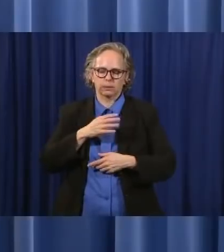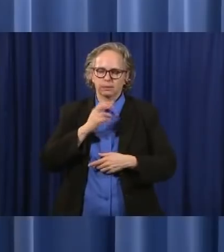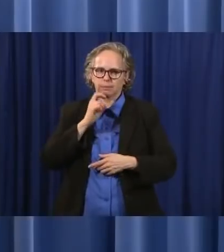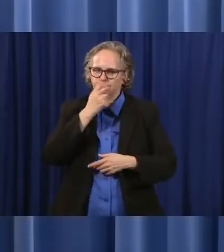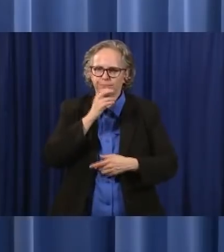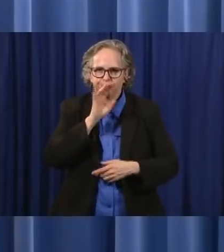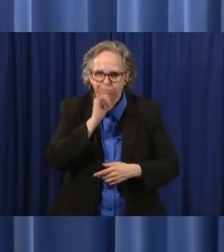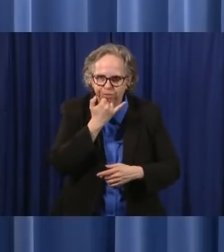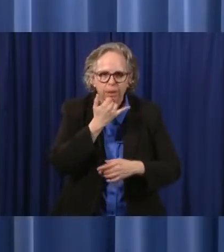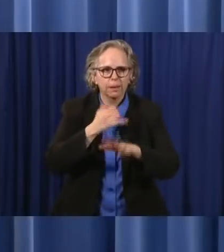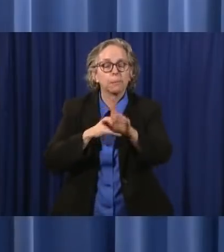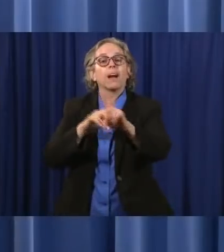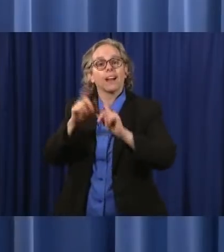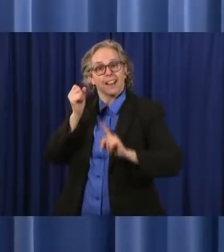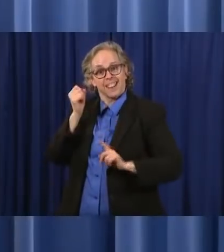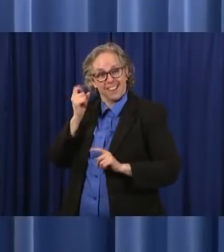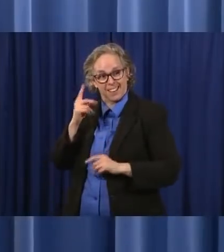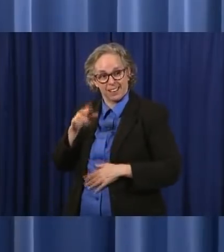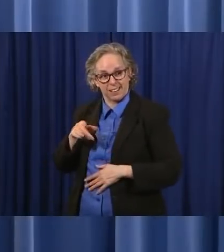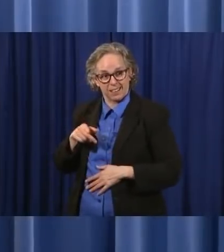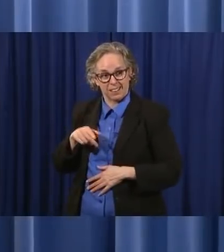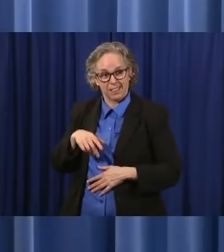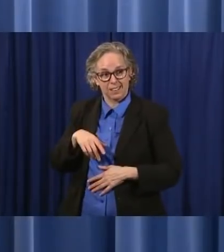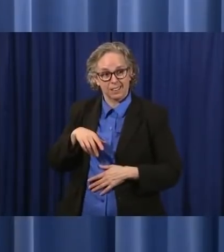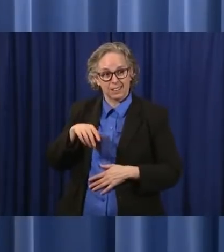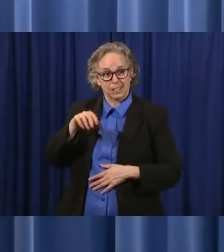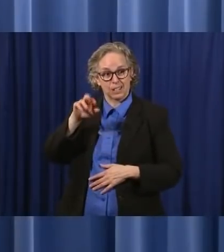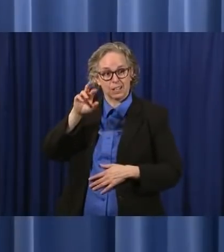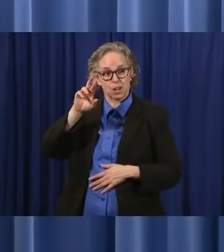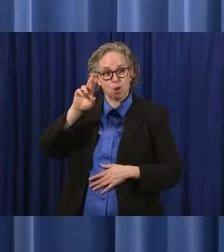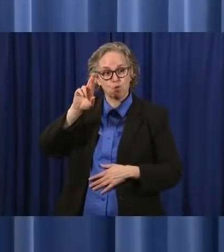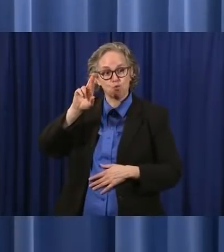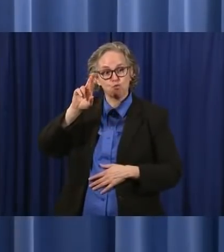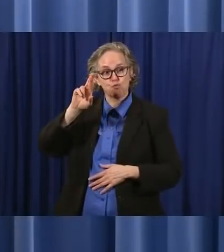many people do they infect? As I looked at the curve the